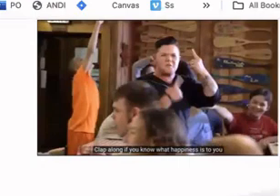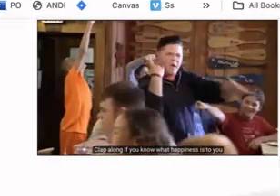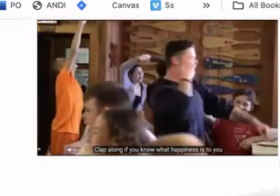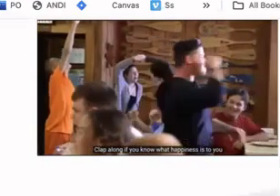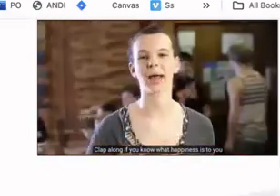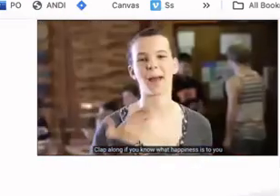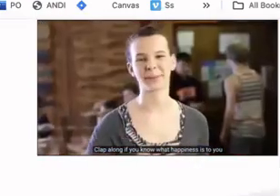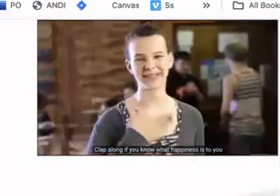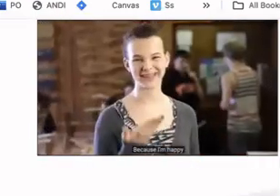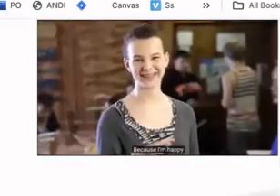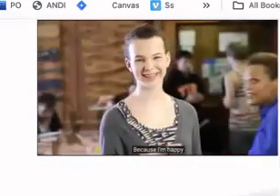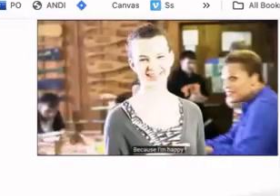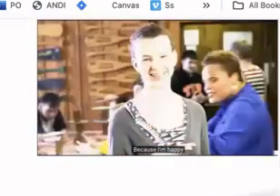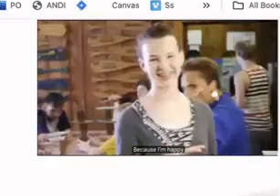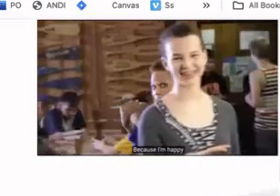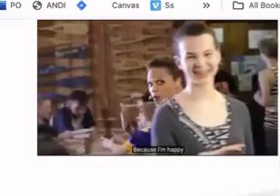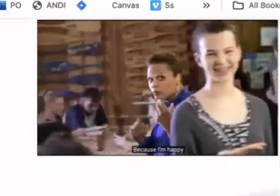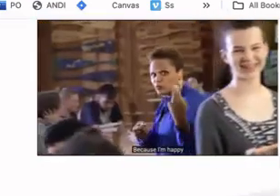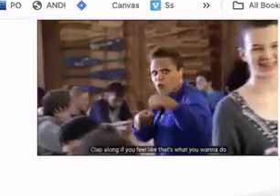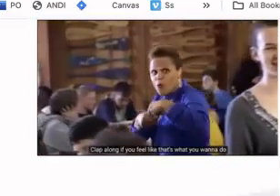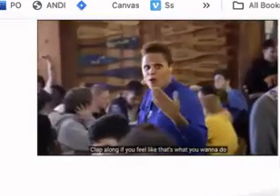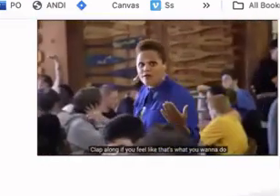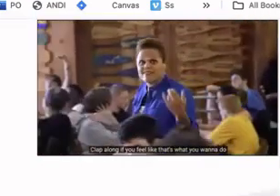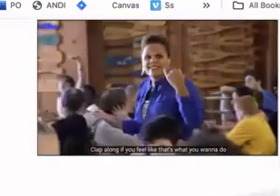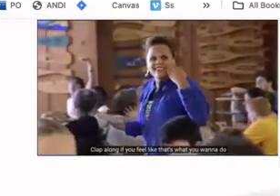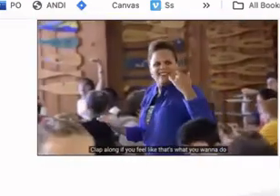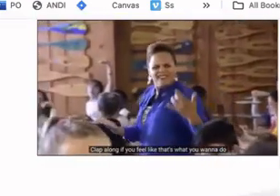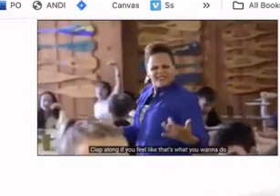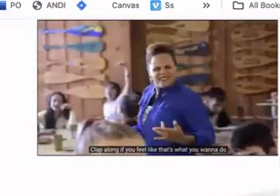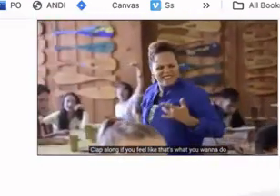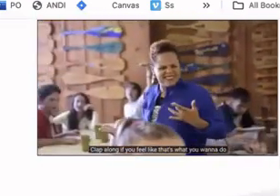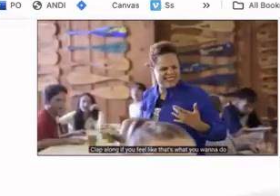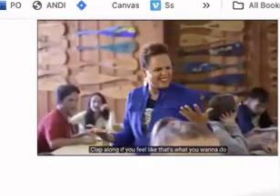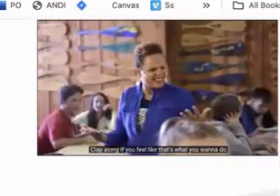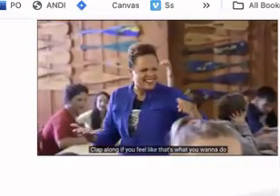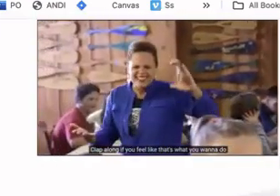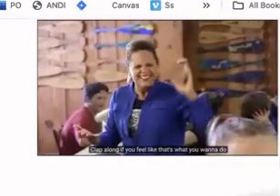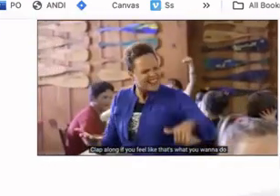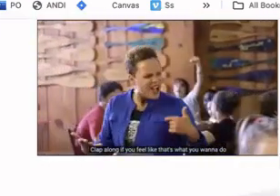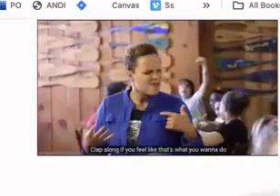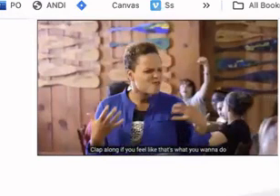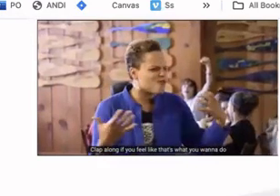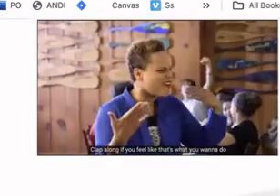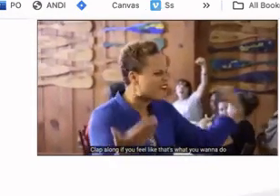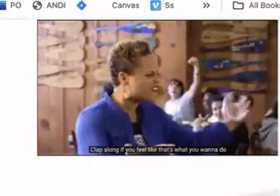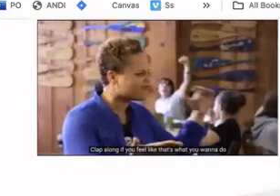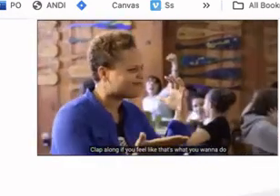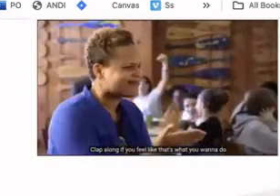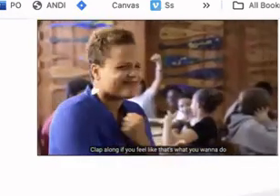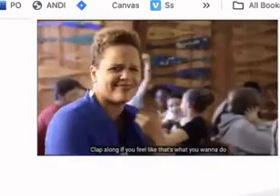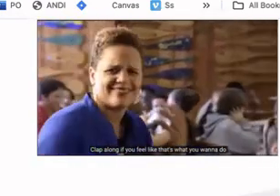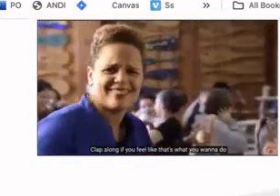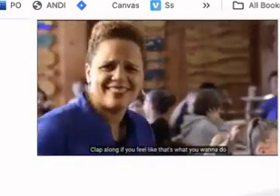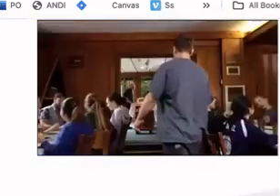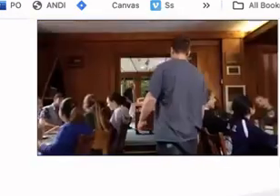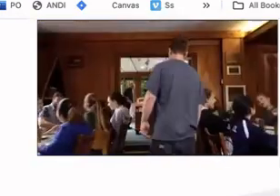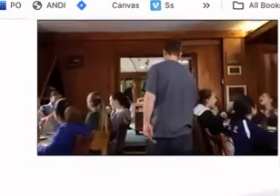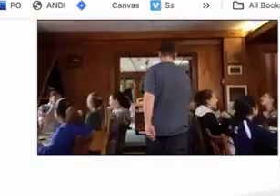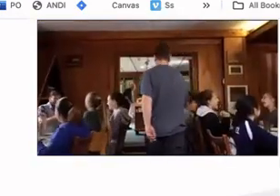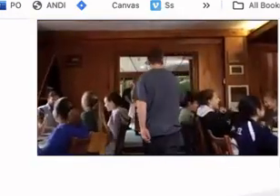happiness is to you. Because I'm happy. Clap along if you feel like that's what you want to do.